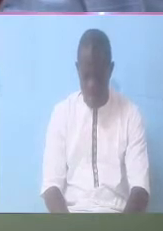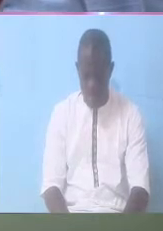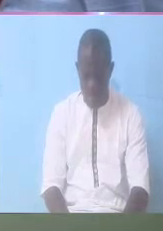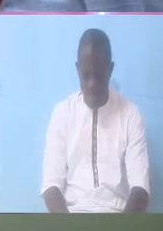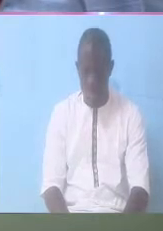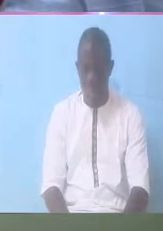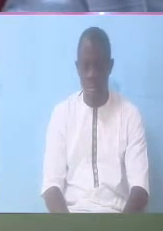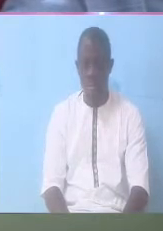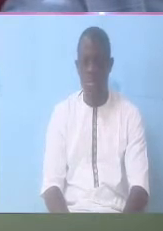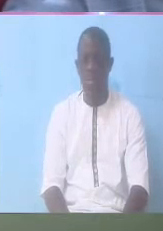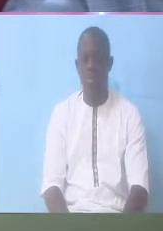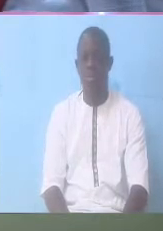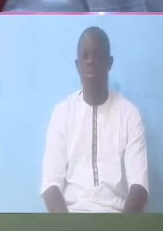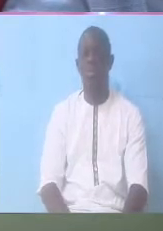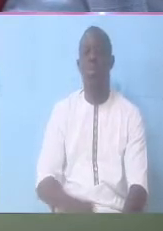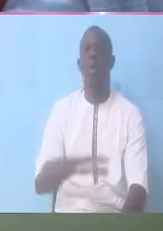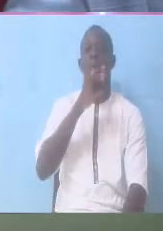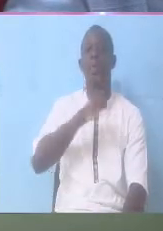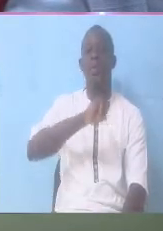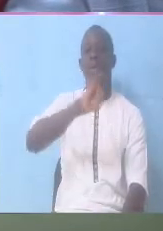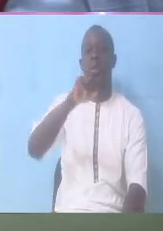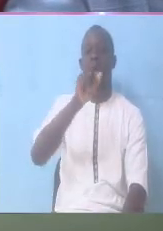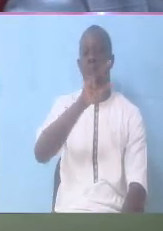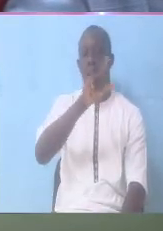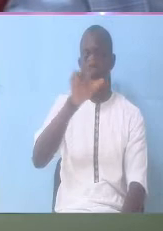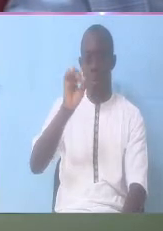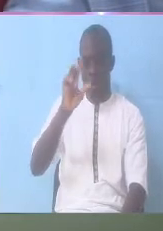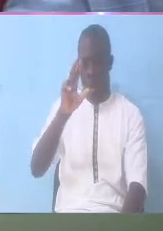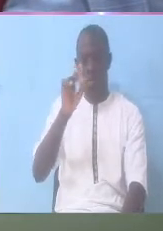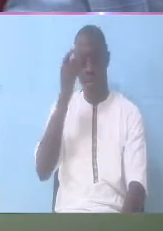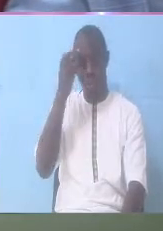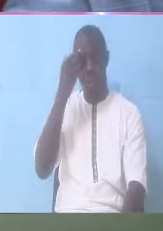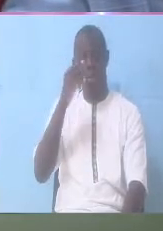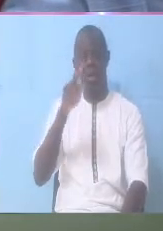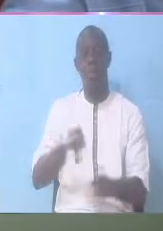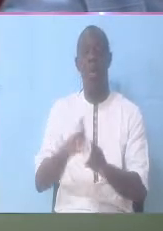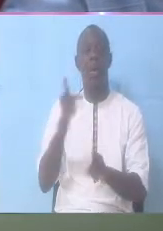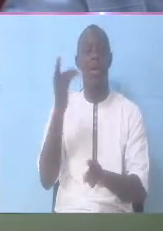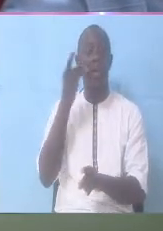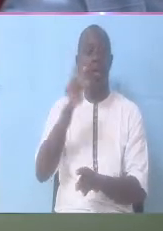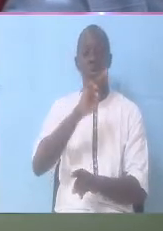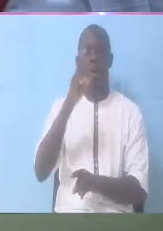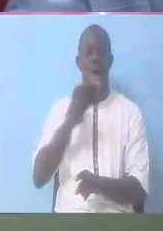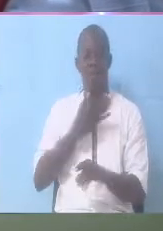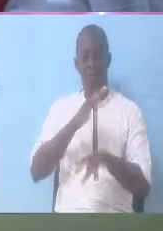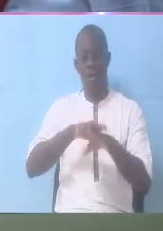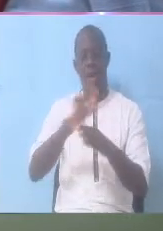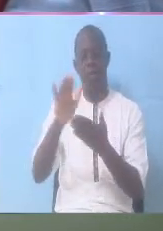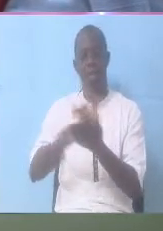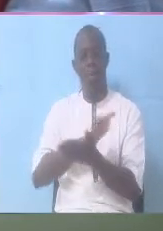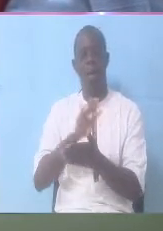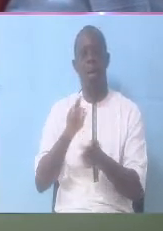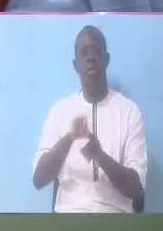recall when you were given this list? What time? This is sometime around